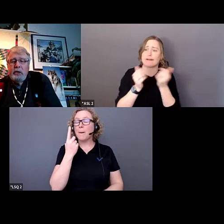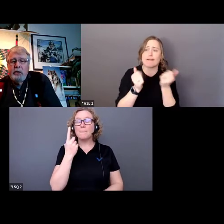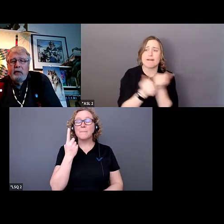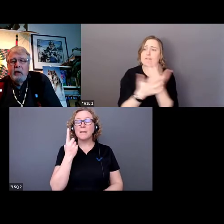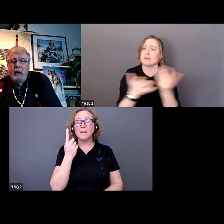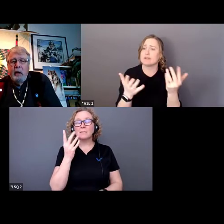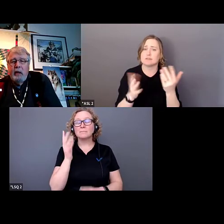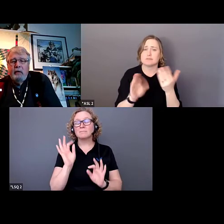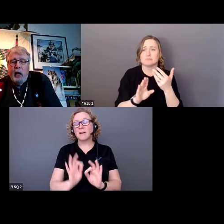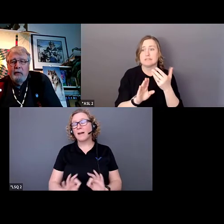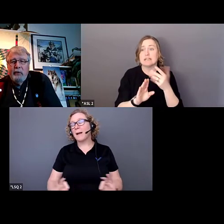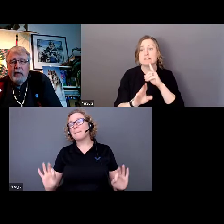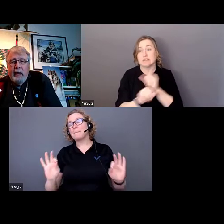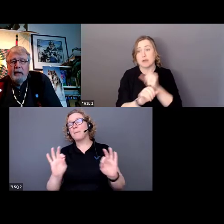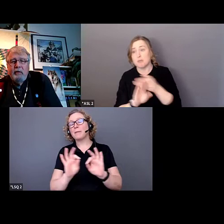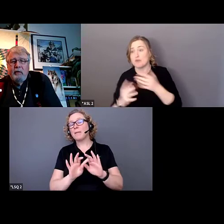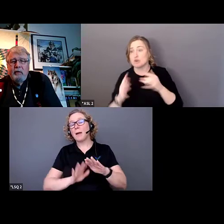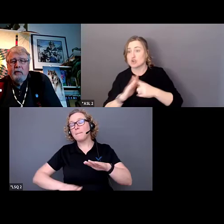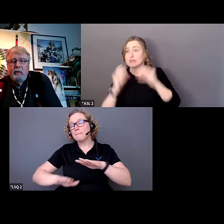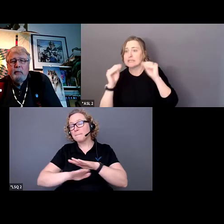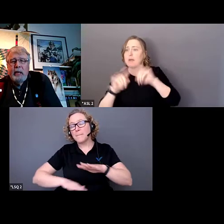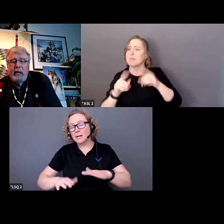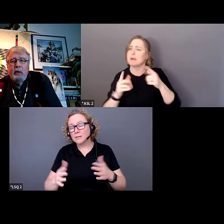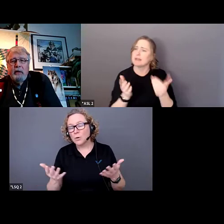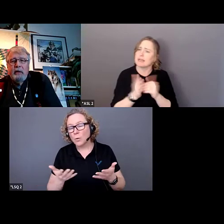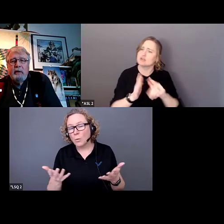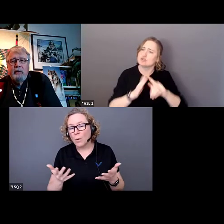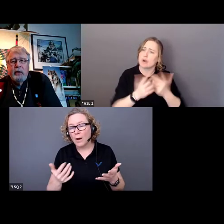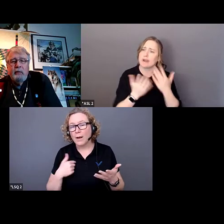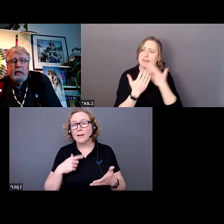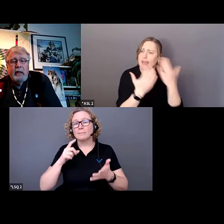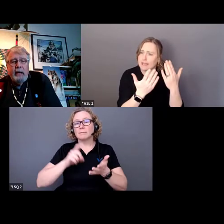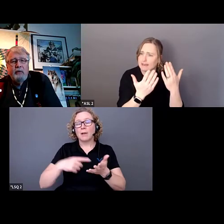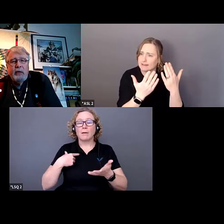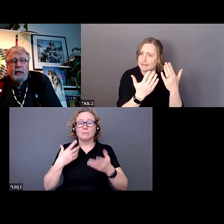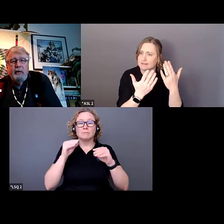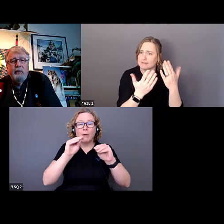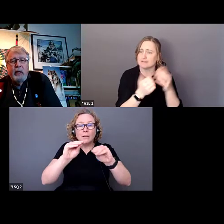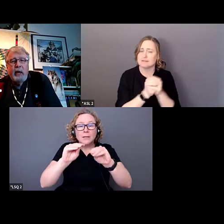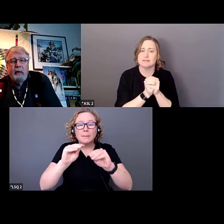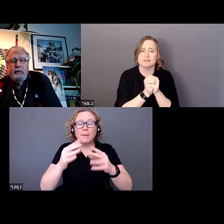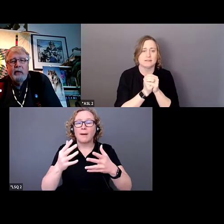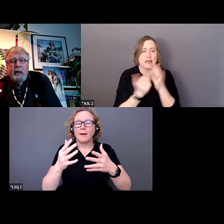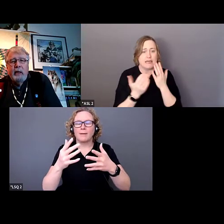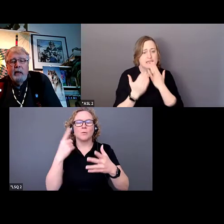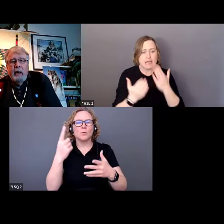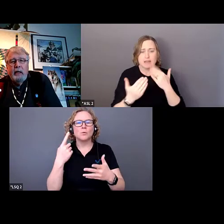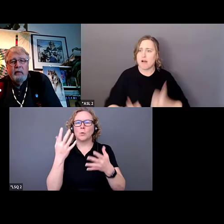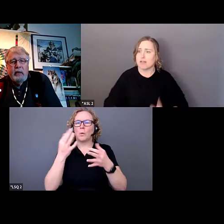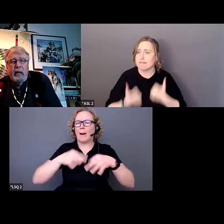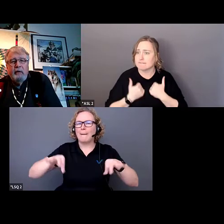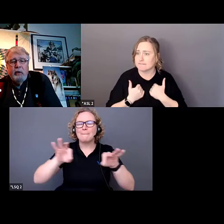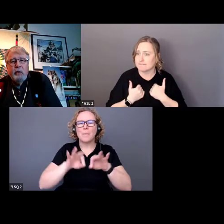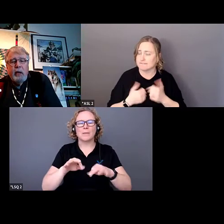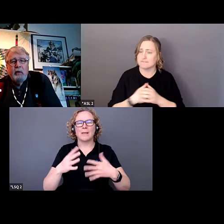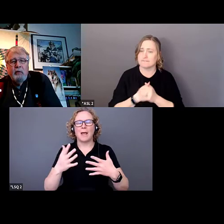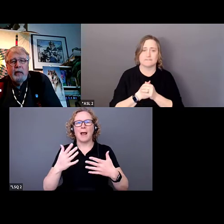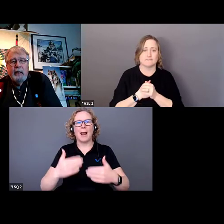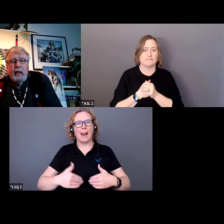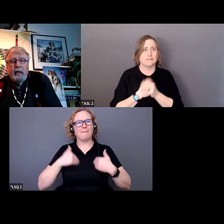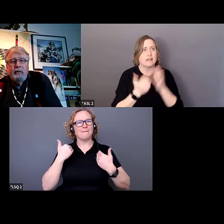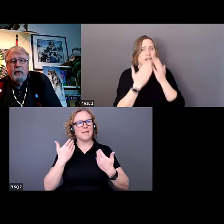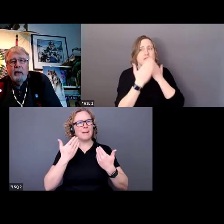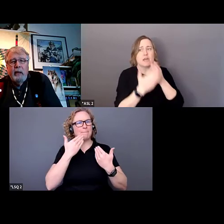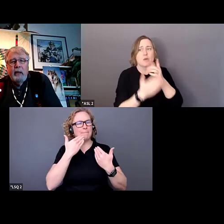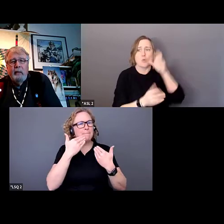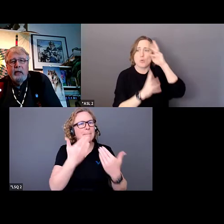begin teachings, is to offer thanks, beginning with giving thanks for the life we have, and giving thanks to Creator for